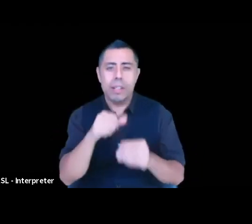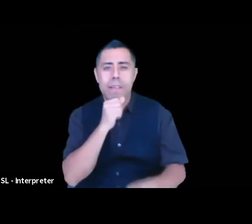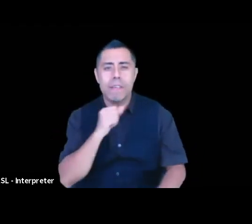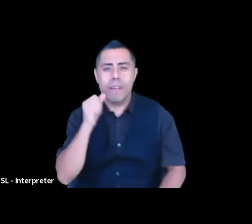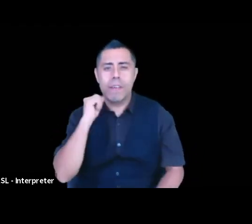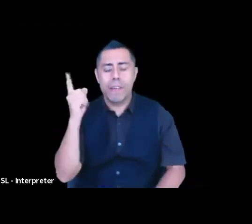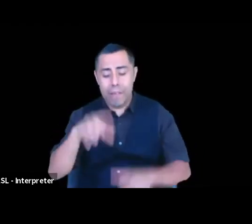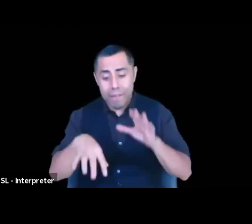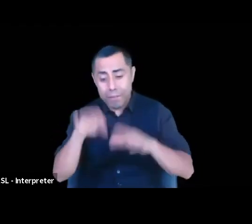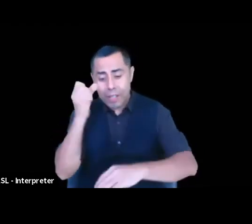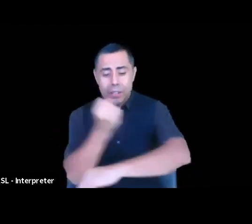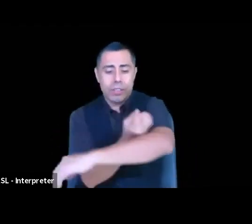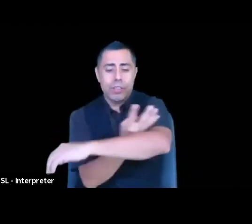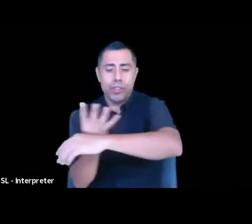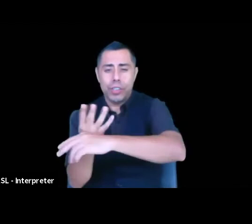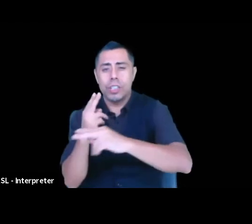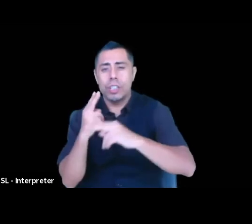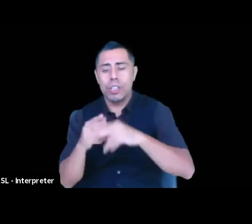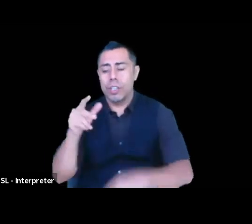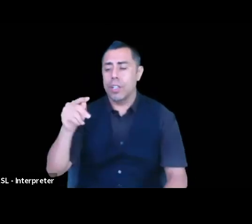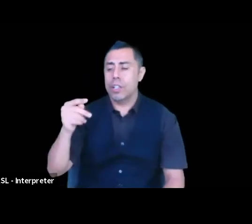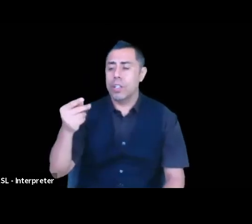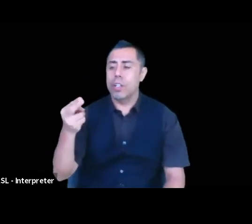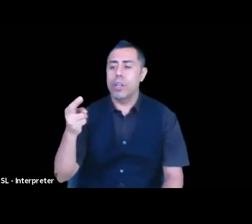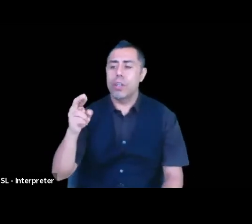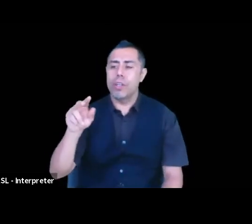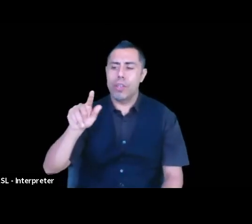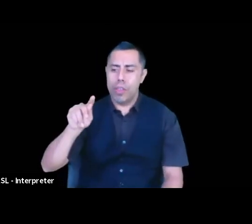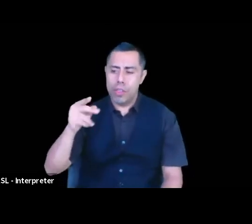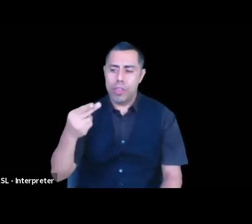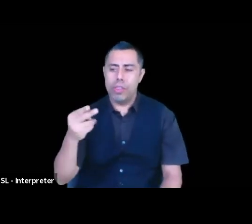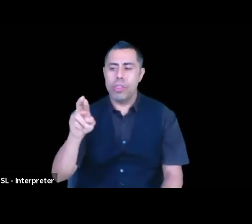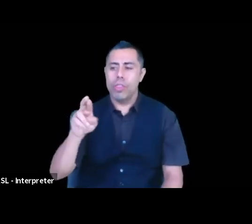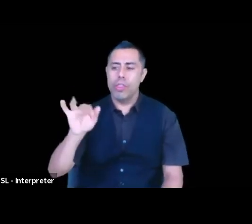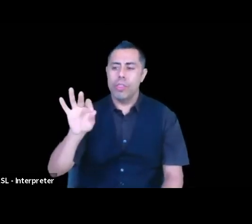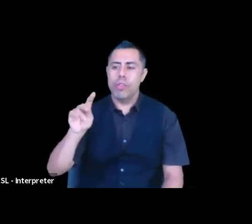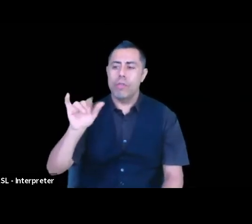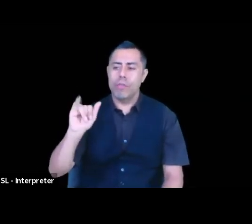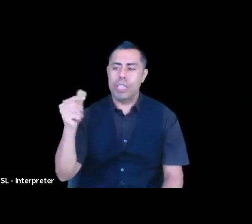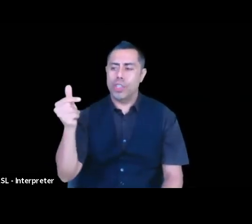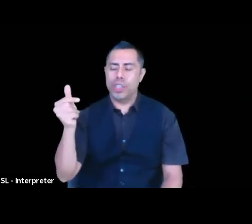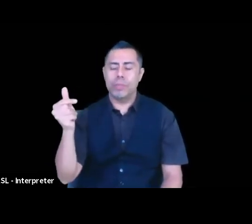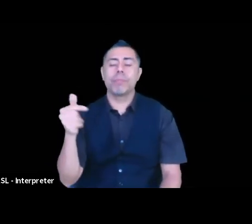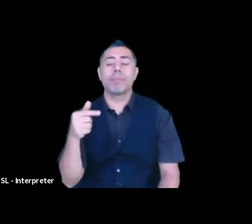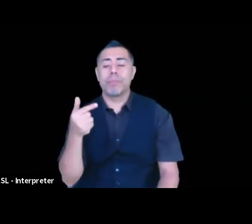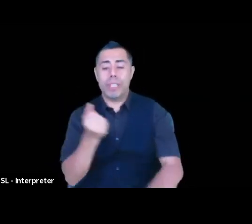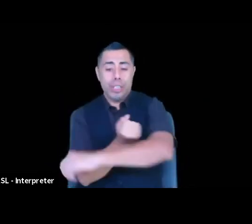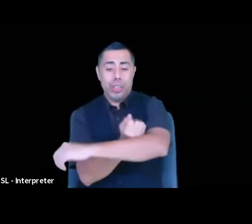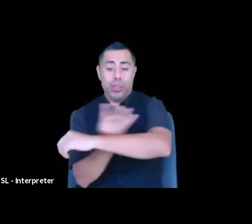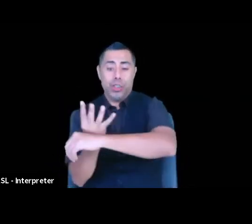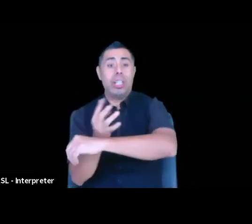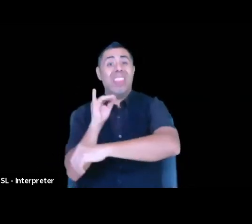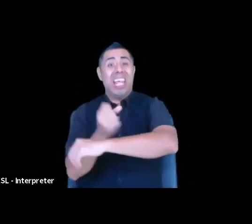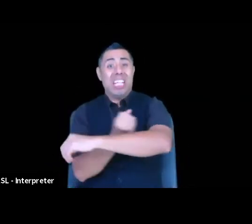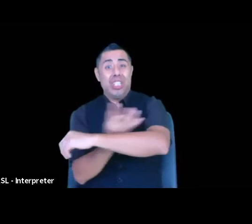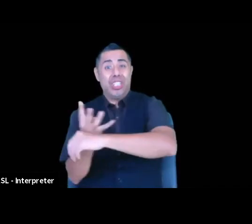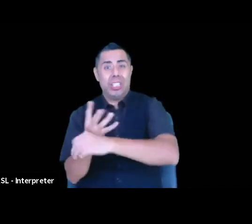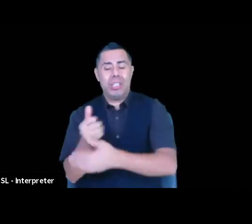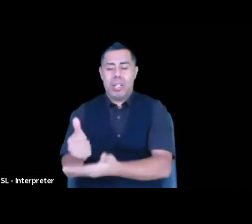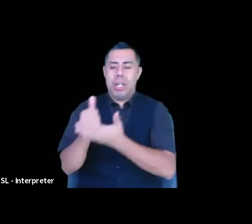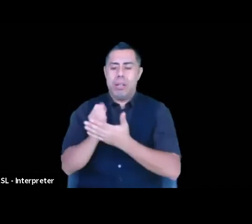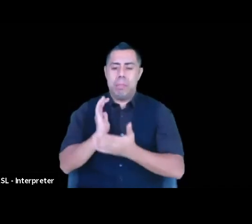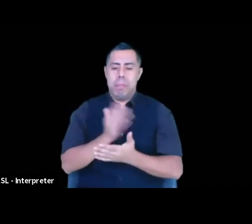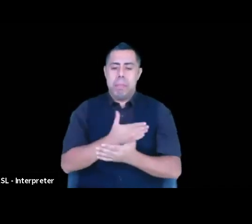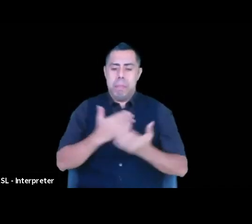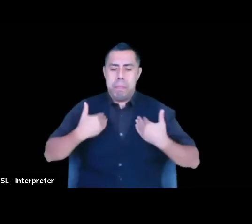called. And this thrifty genes helps us keep on body fat more so that we survive longer periods of